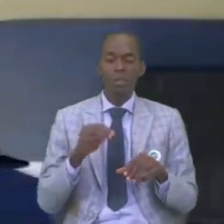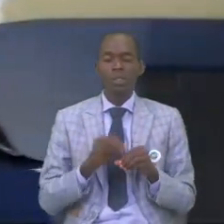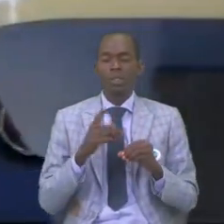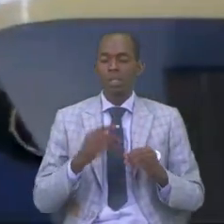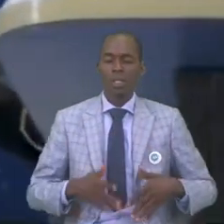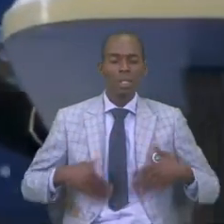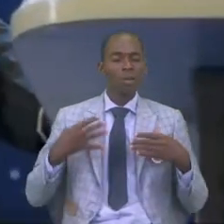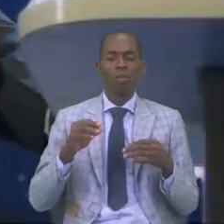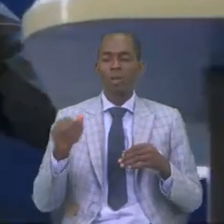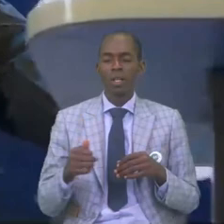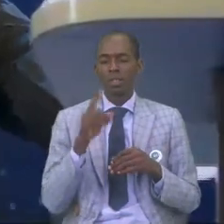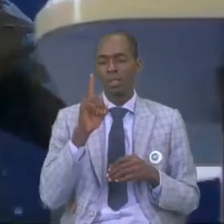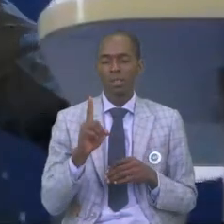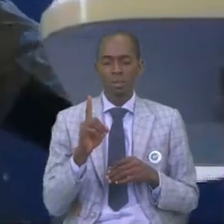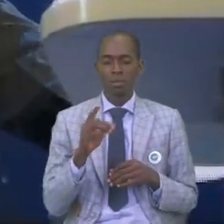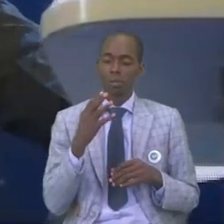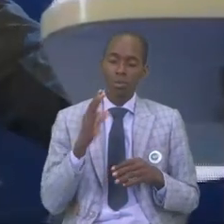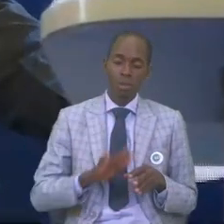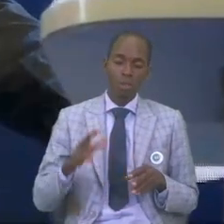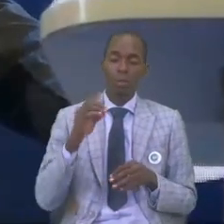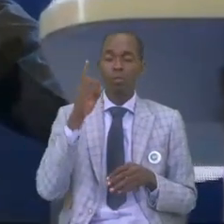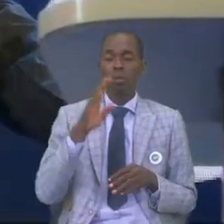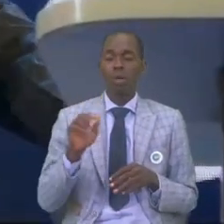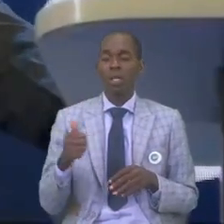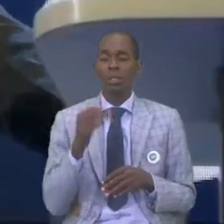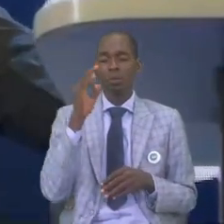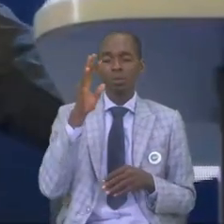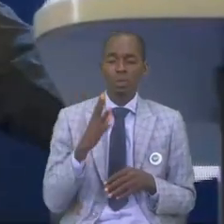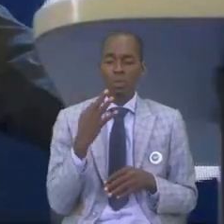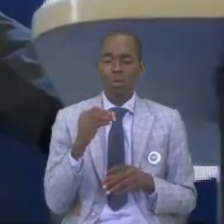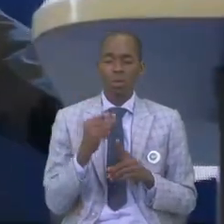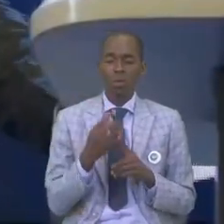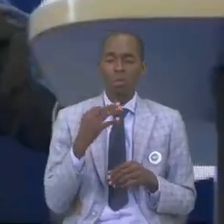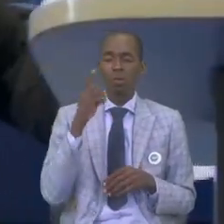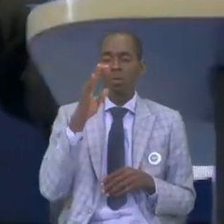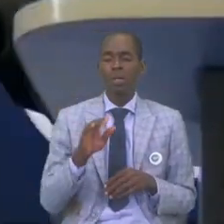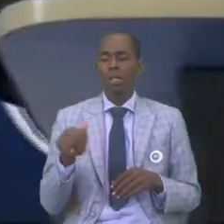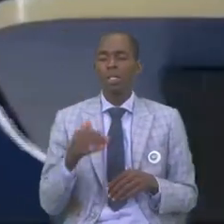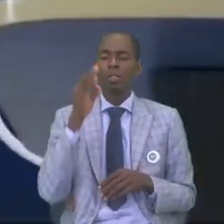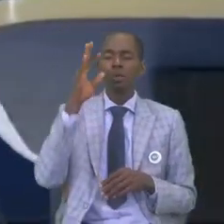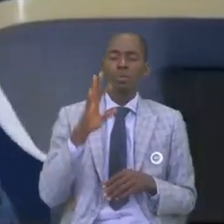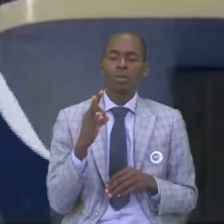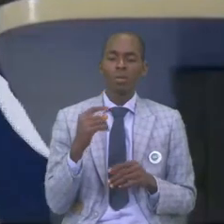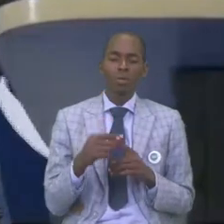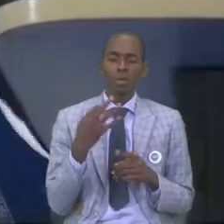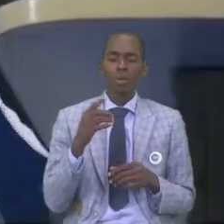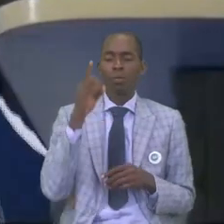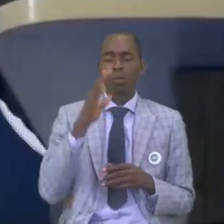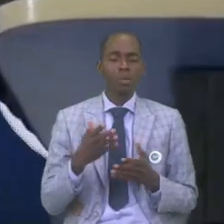any child of God here, any minister of God here, any preacher of the gospel here, Lord, I